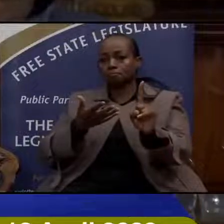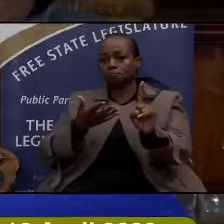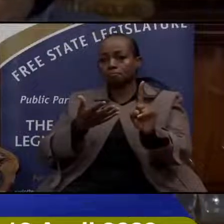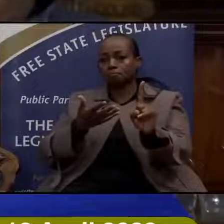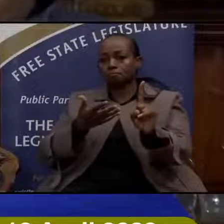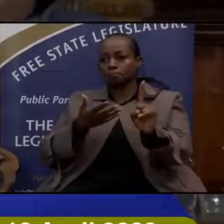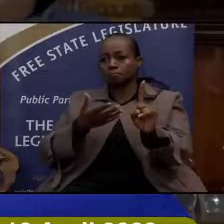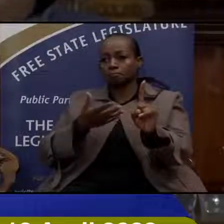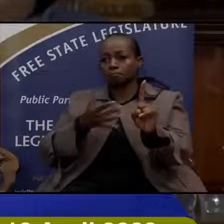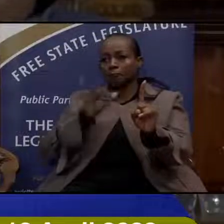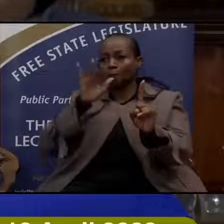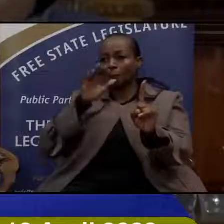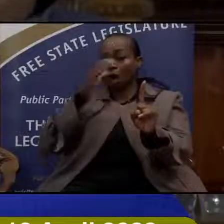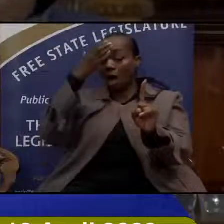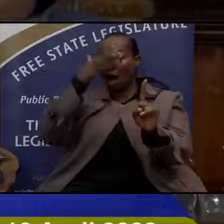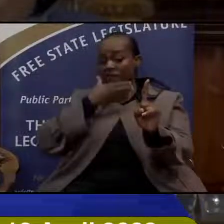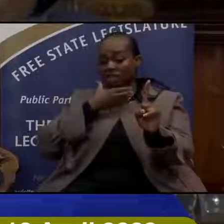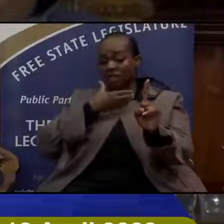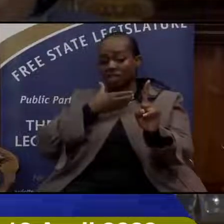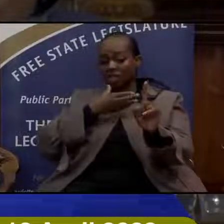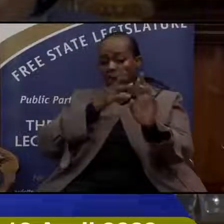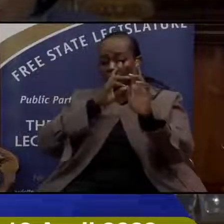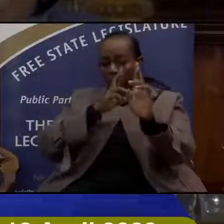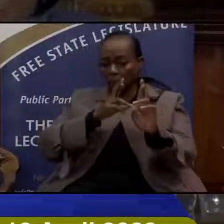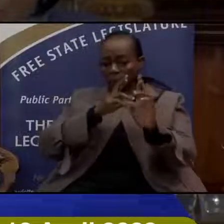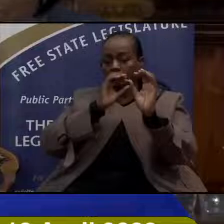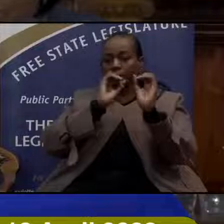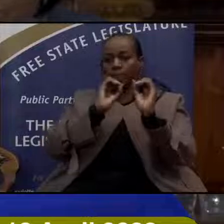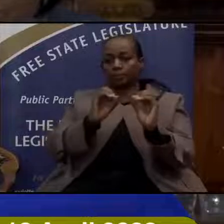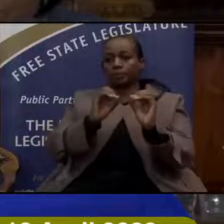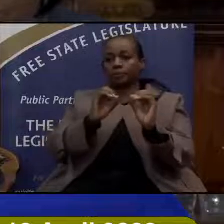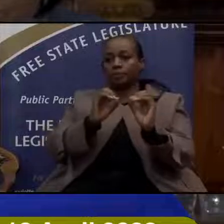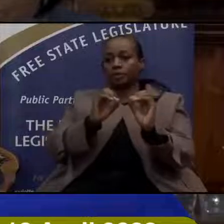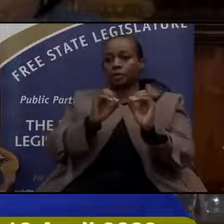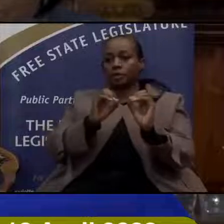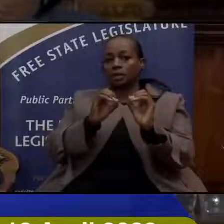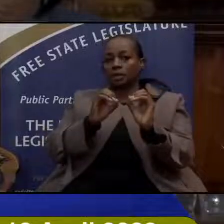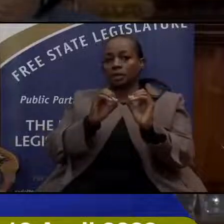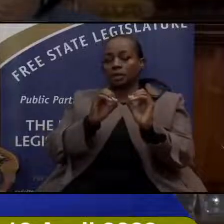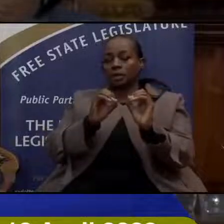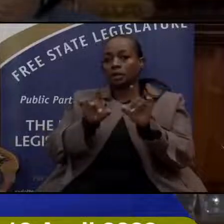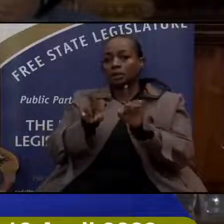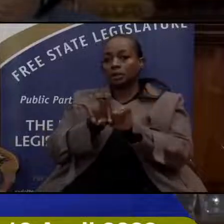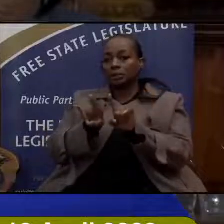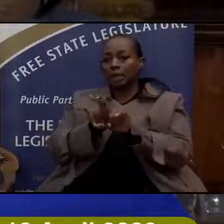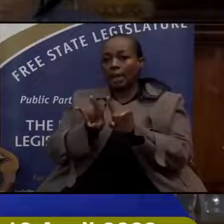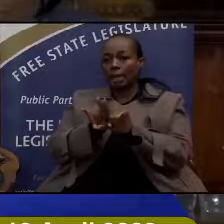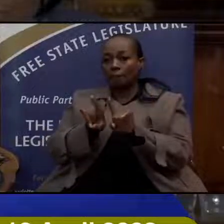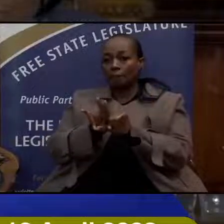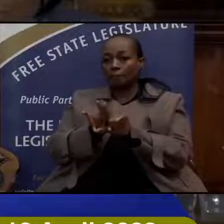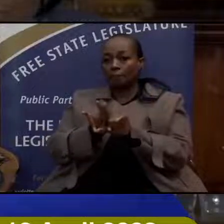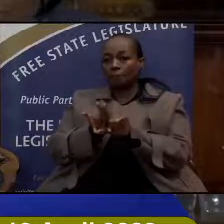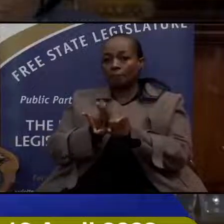on Africans in particular and advance